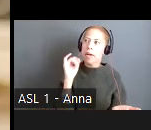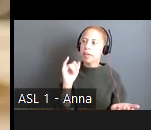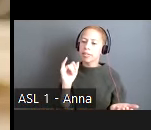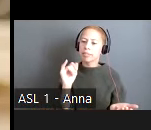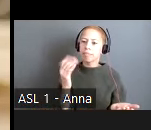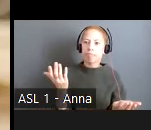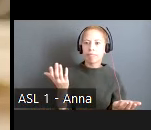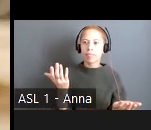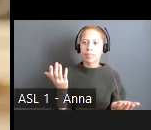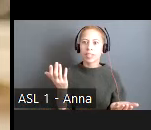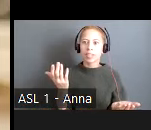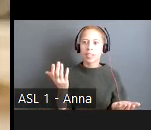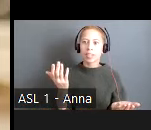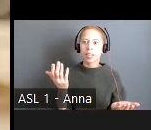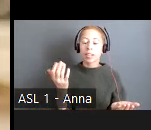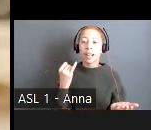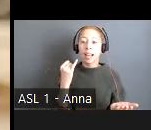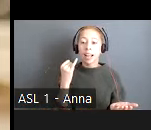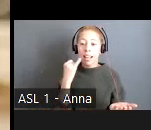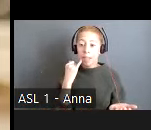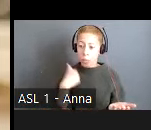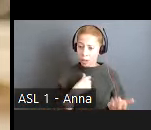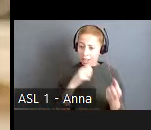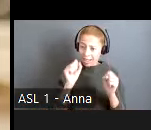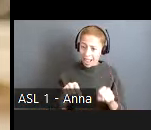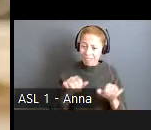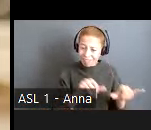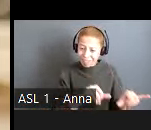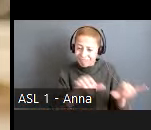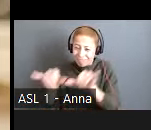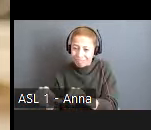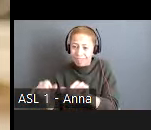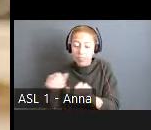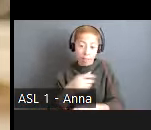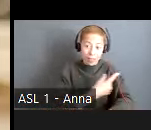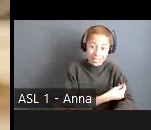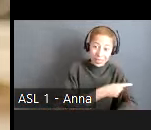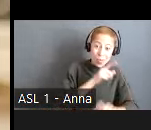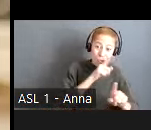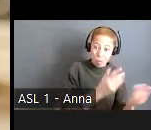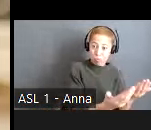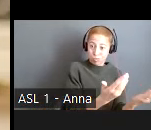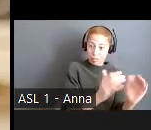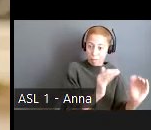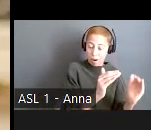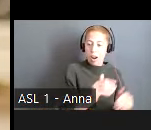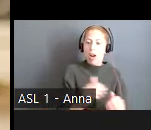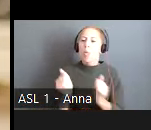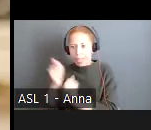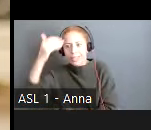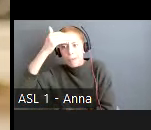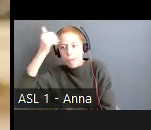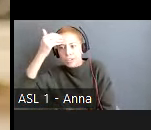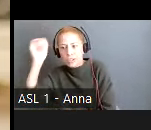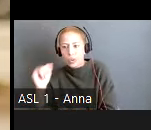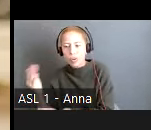wonderful if we were able to do that with dementia as well? I think it was 2019, Kathy, you